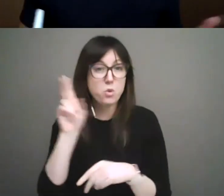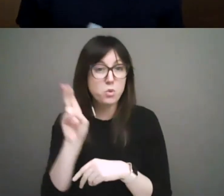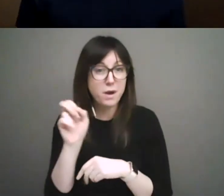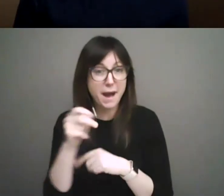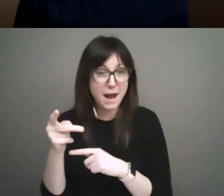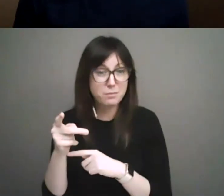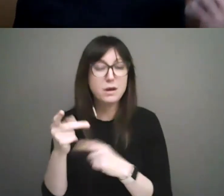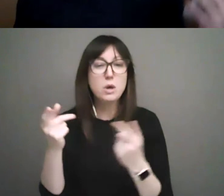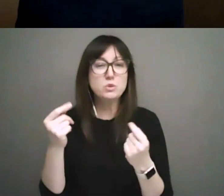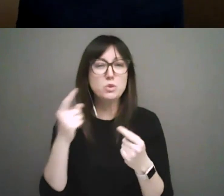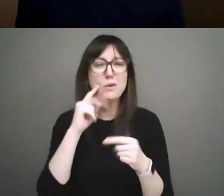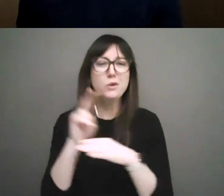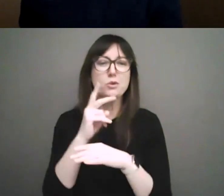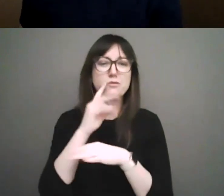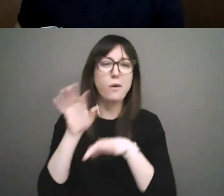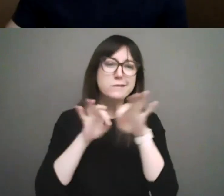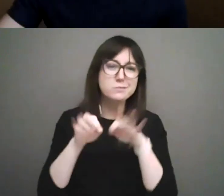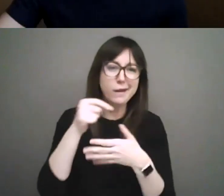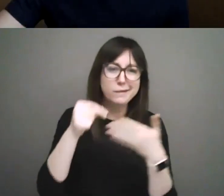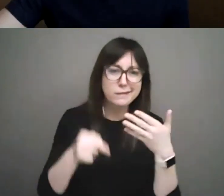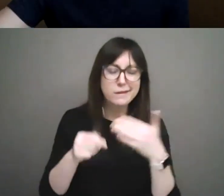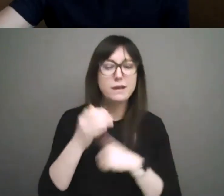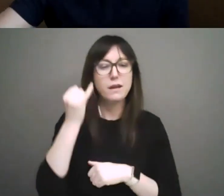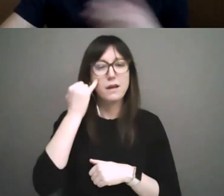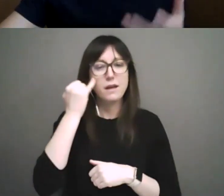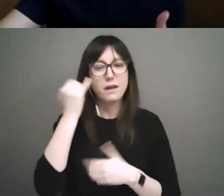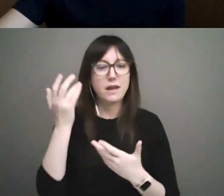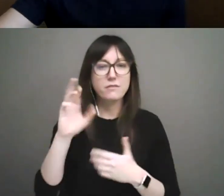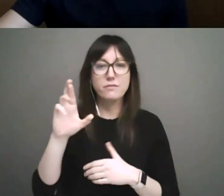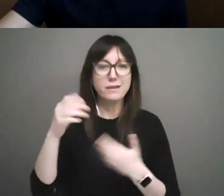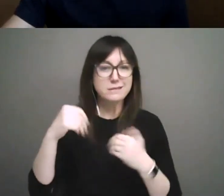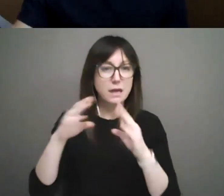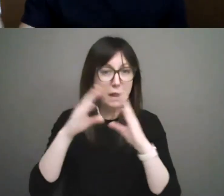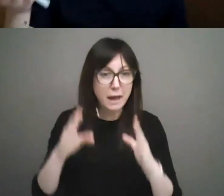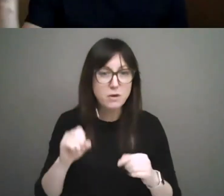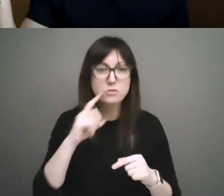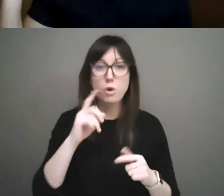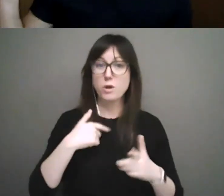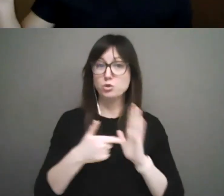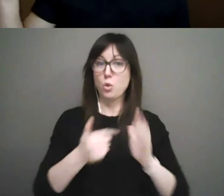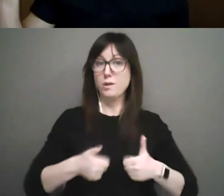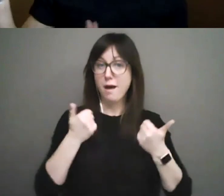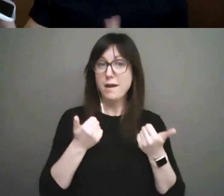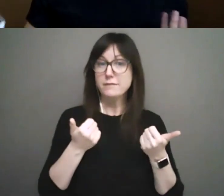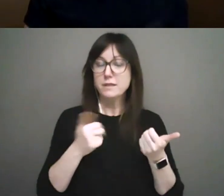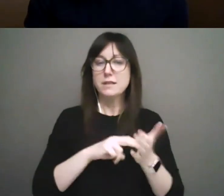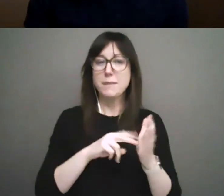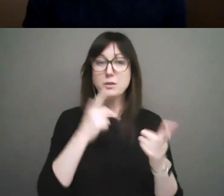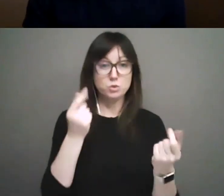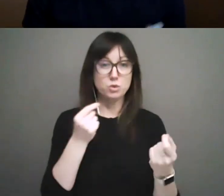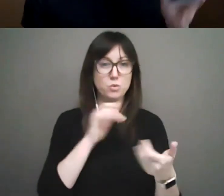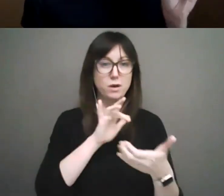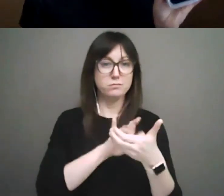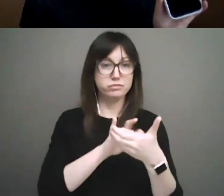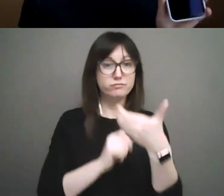walkthroughs. If you're in real estate or you want to show something live in front of you, they'll use their phone to record,